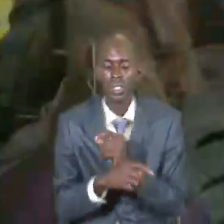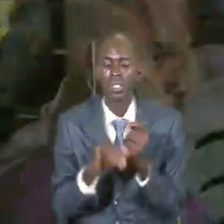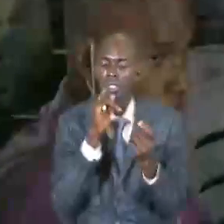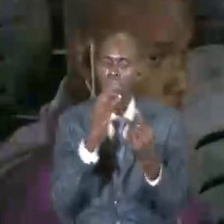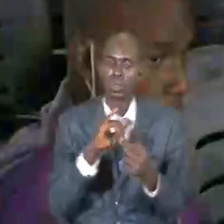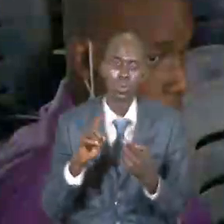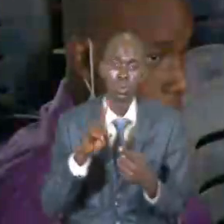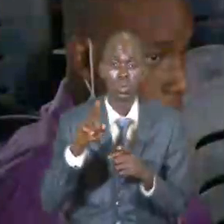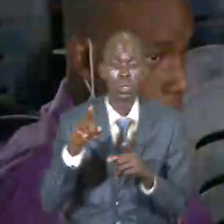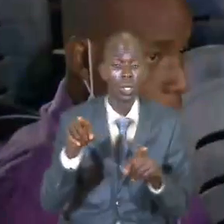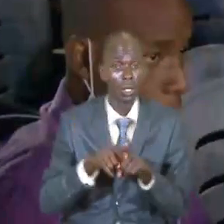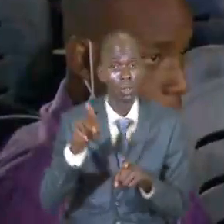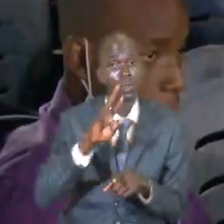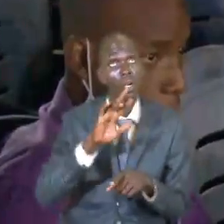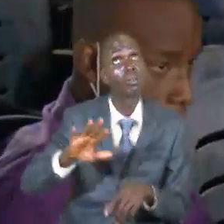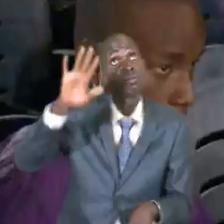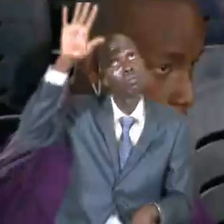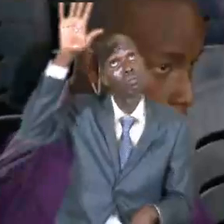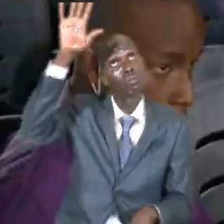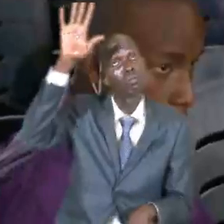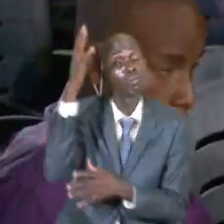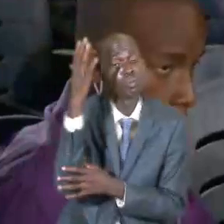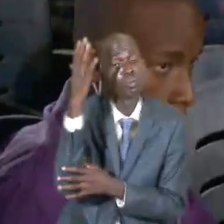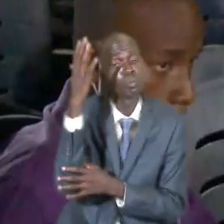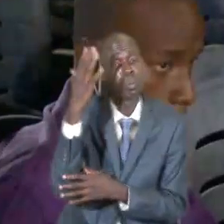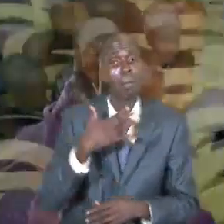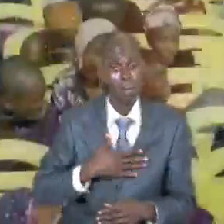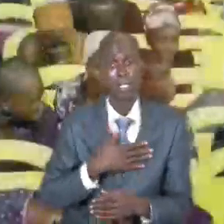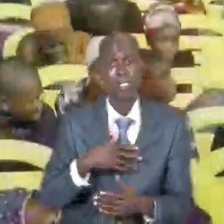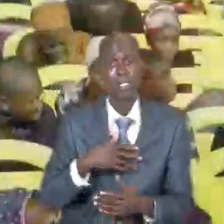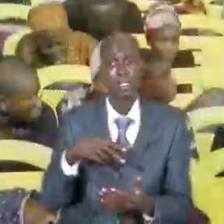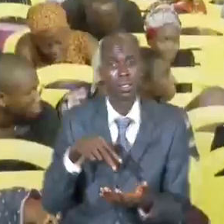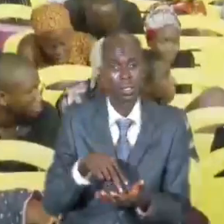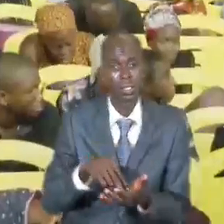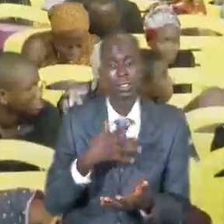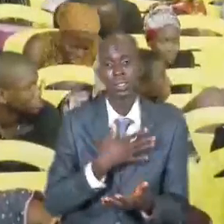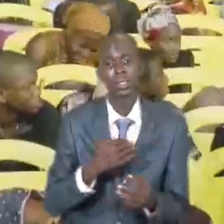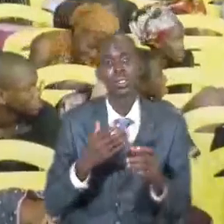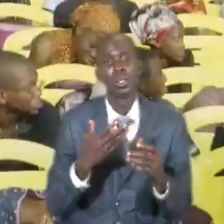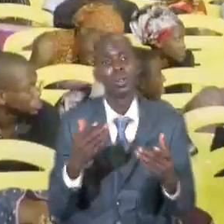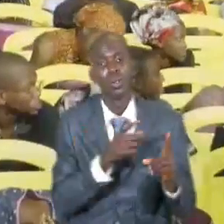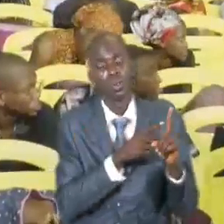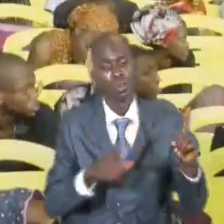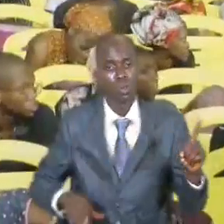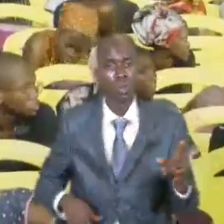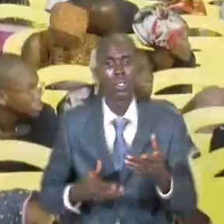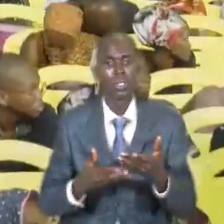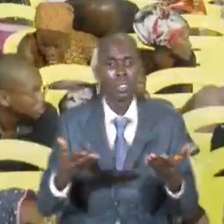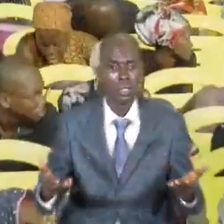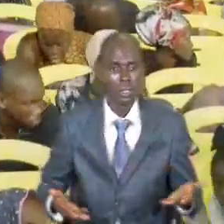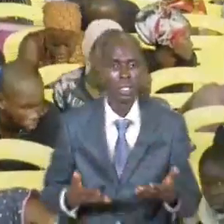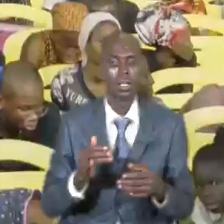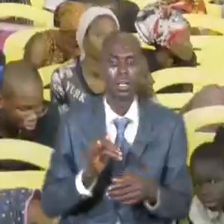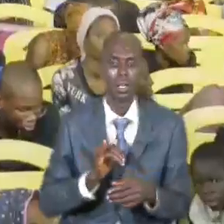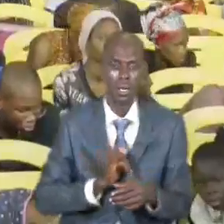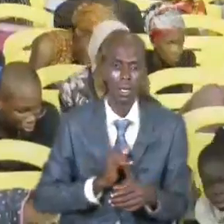please, please stand up and say, Lord, here I am. Lord, here I am. God bless you. God bless you. God